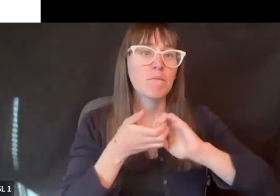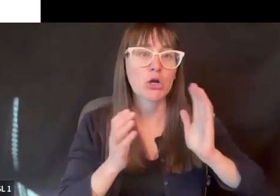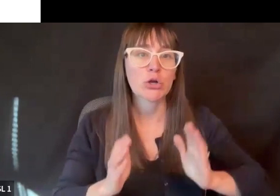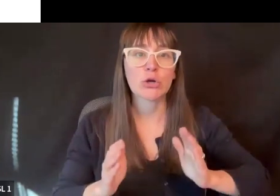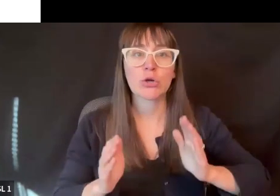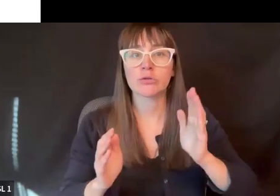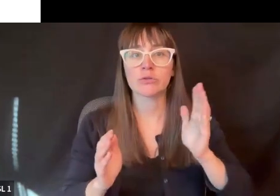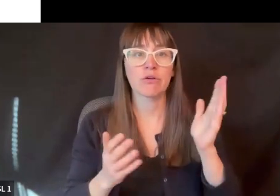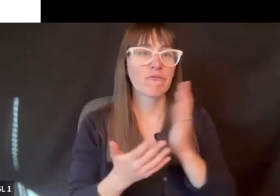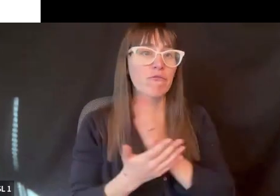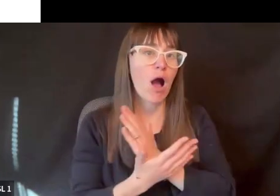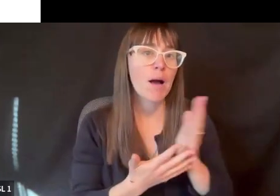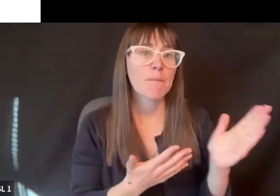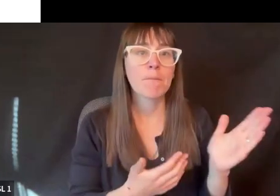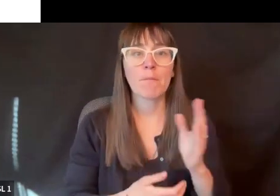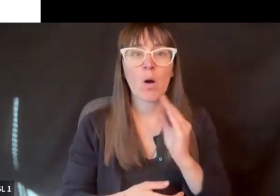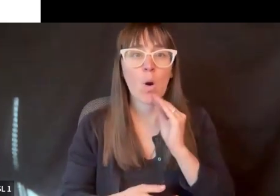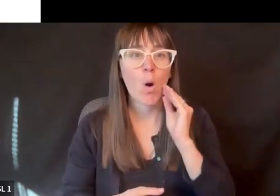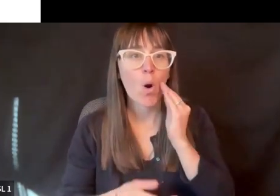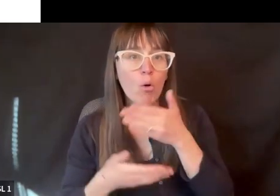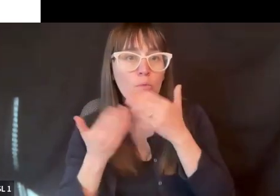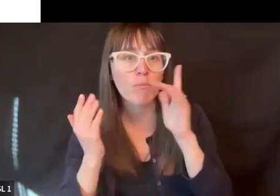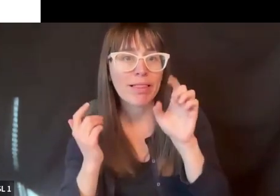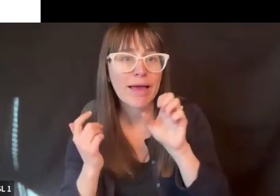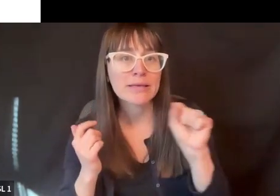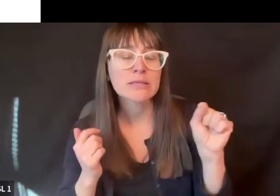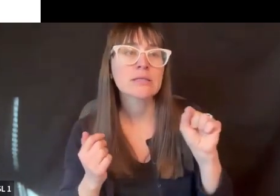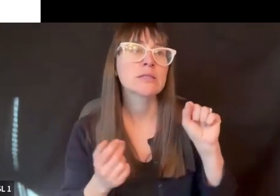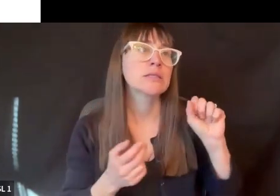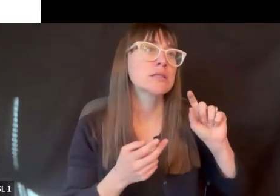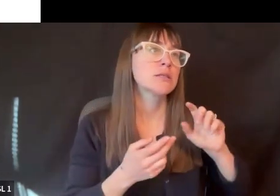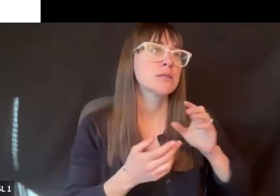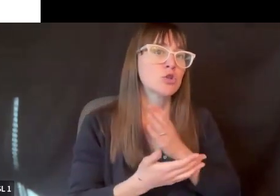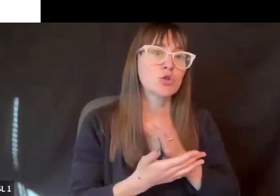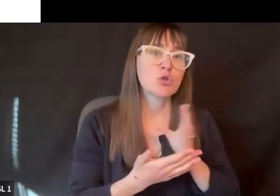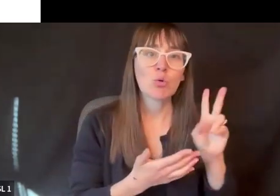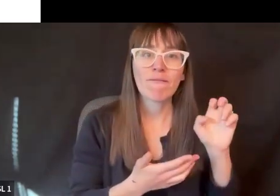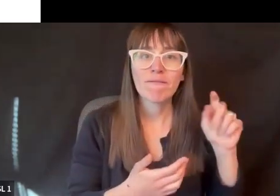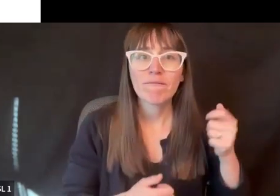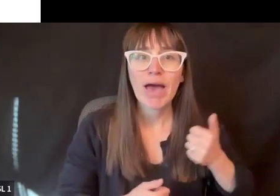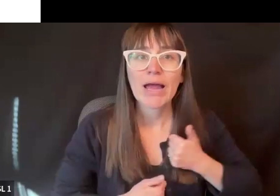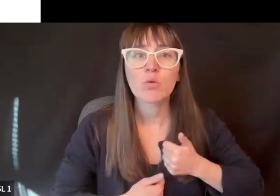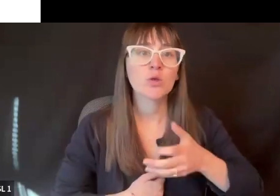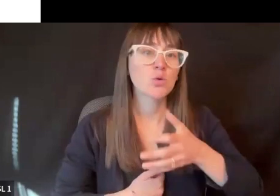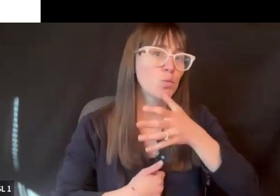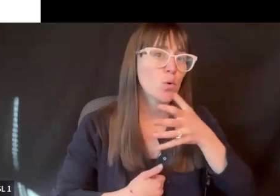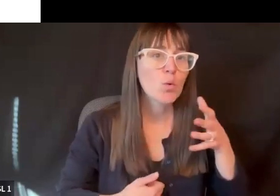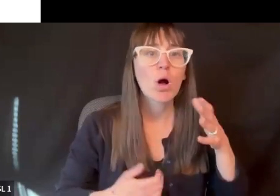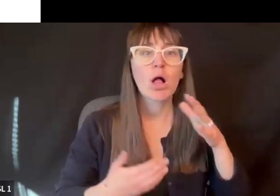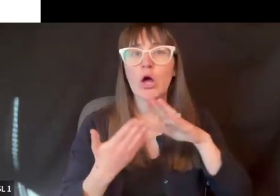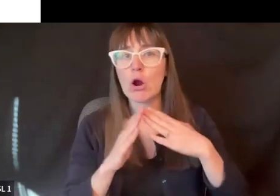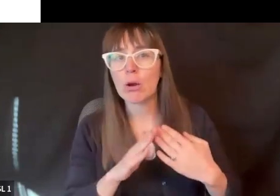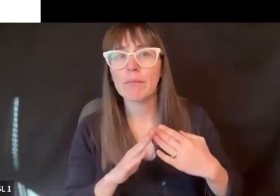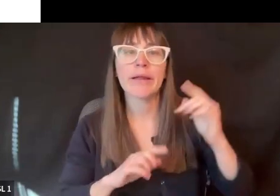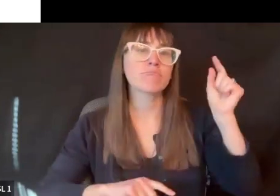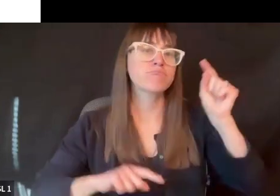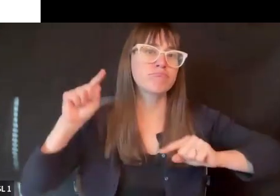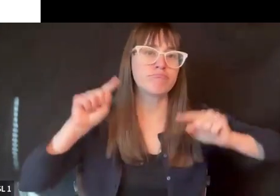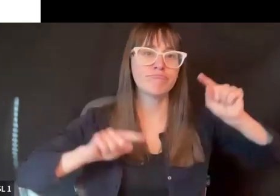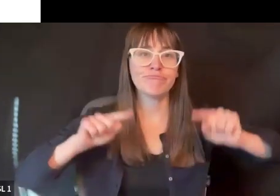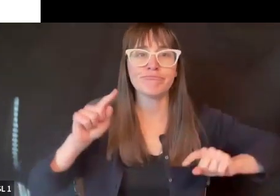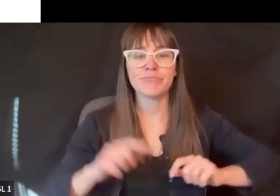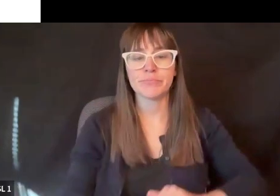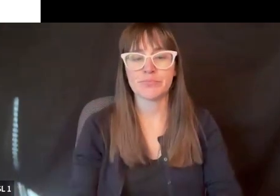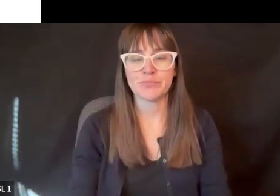different partners representing everything from homelessness to veterans to rural to urban services.